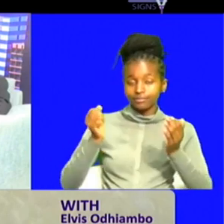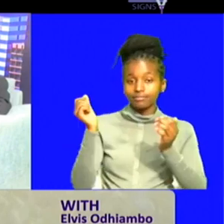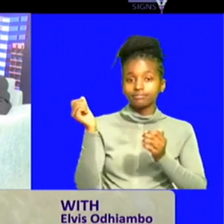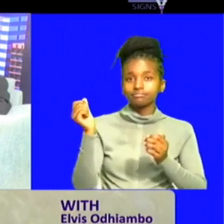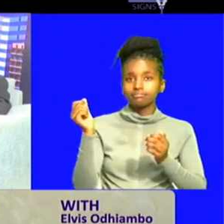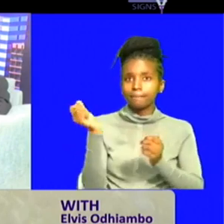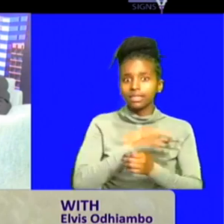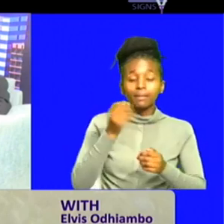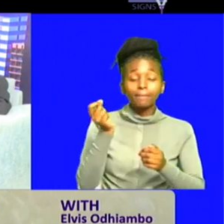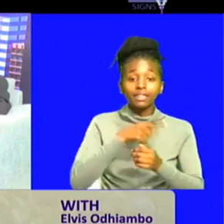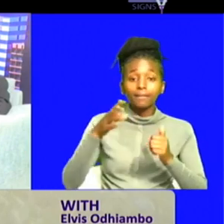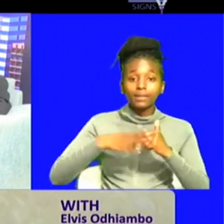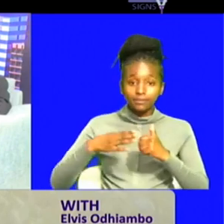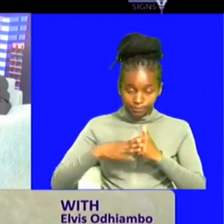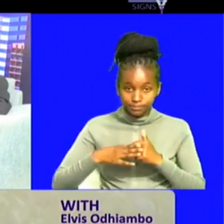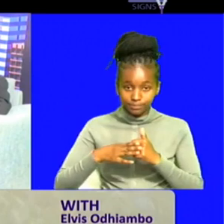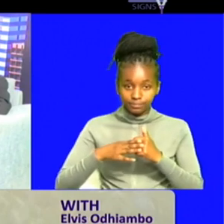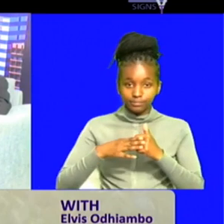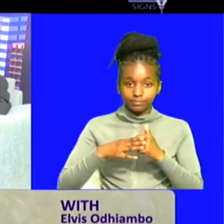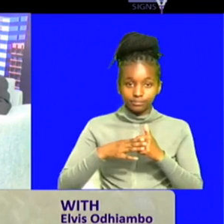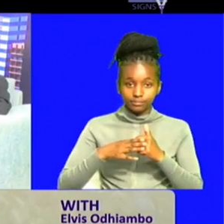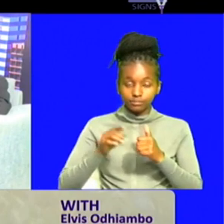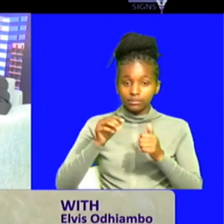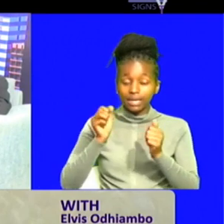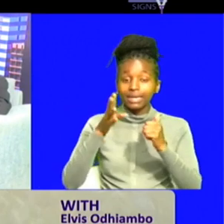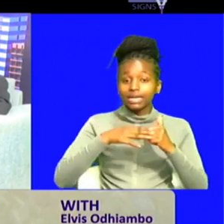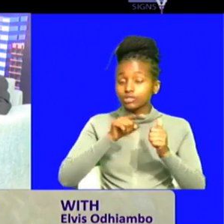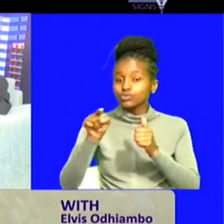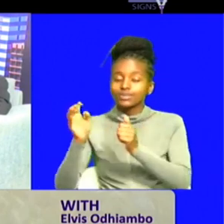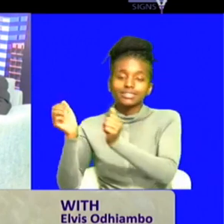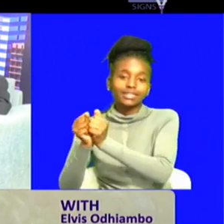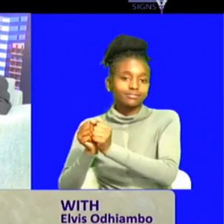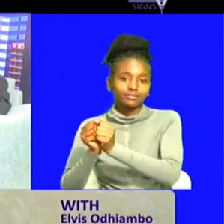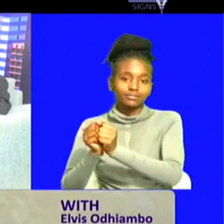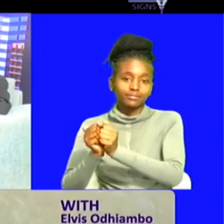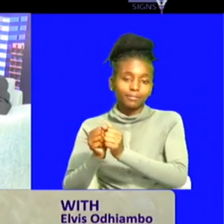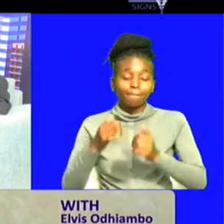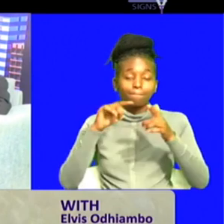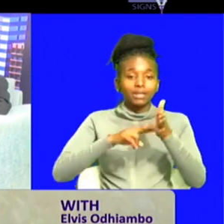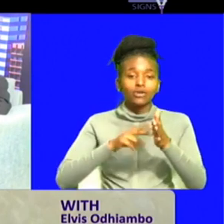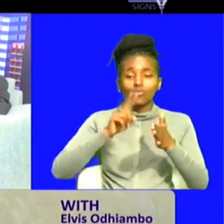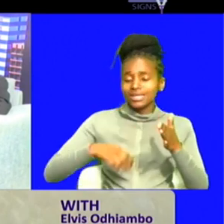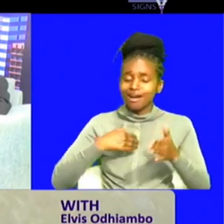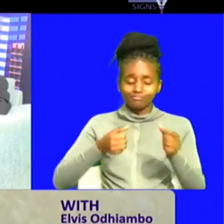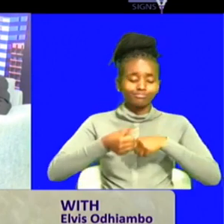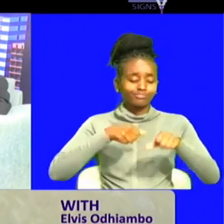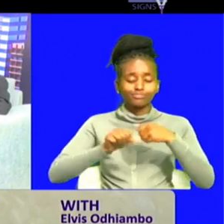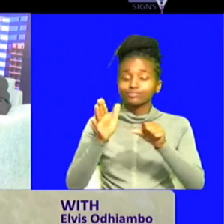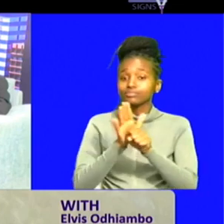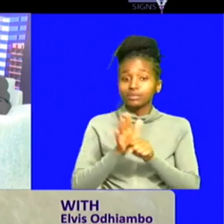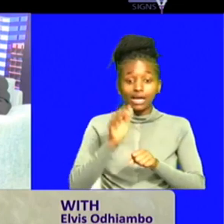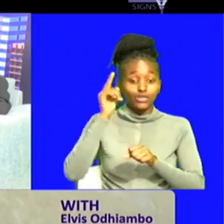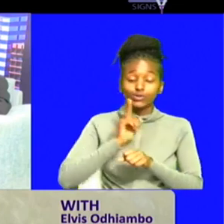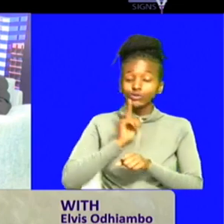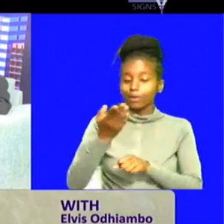September 9th rather to 10th. But then again, with that schedule, we are in for a lot of action, guys, and I'm sure you can agree